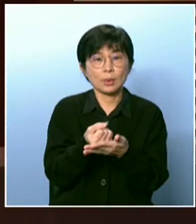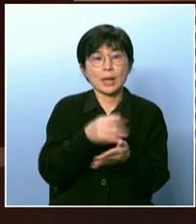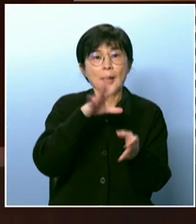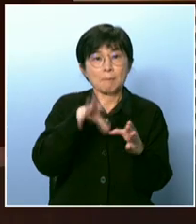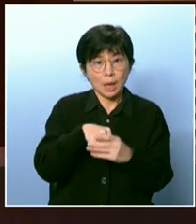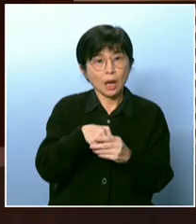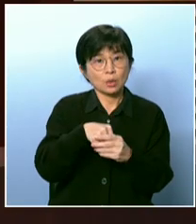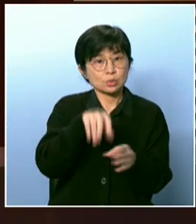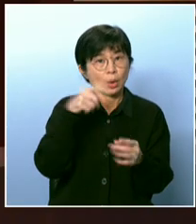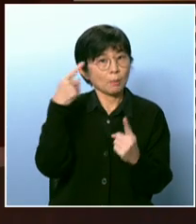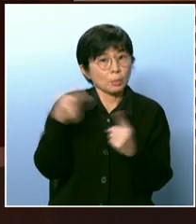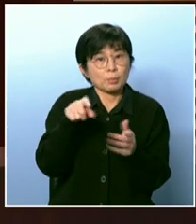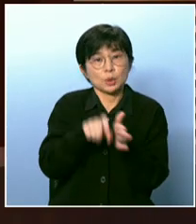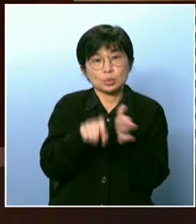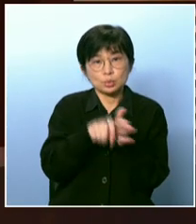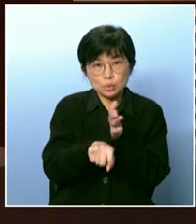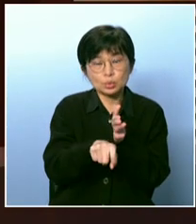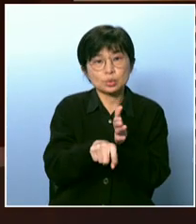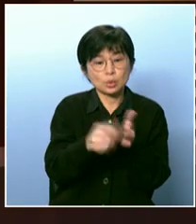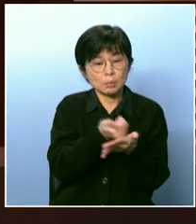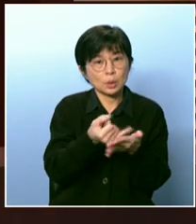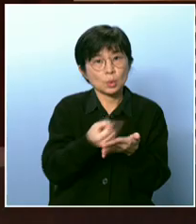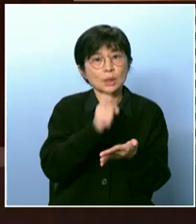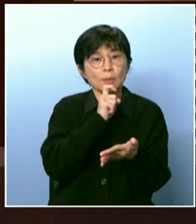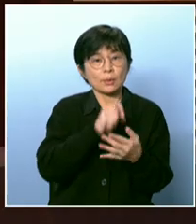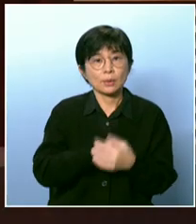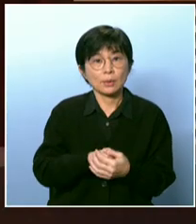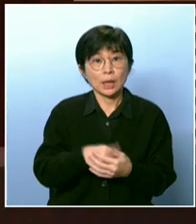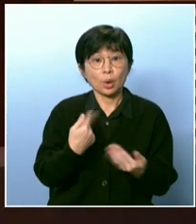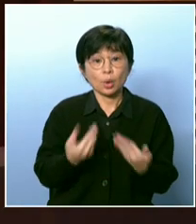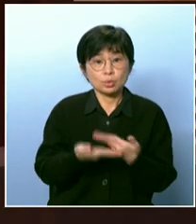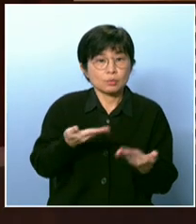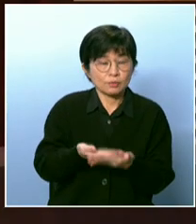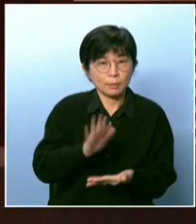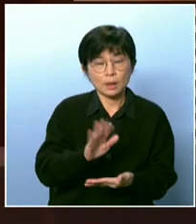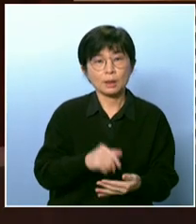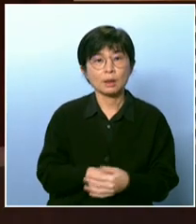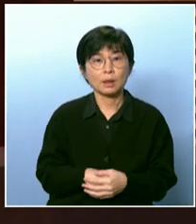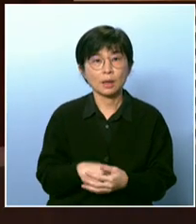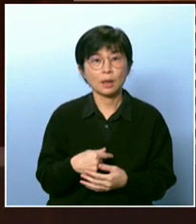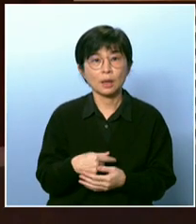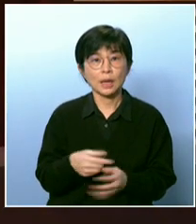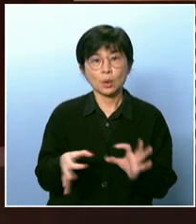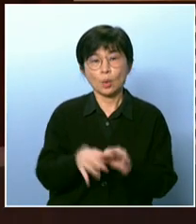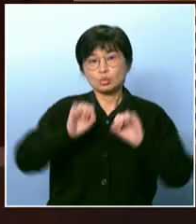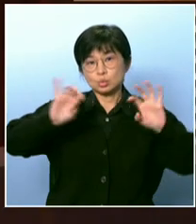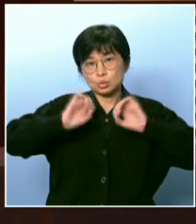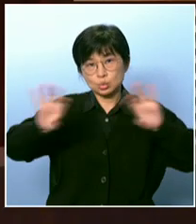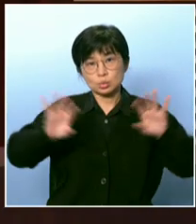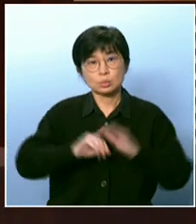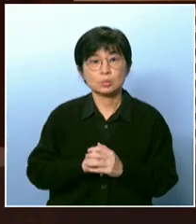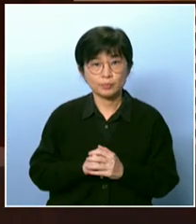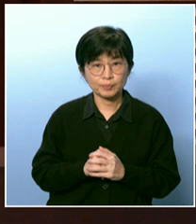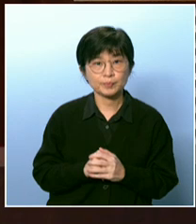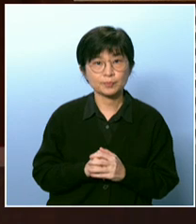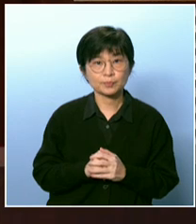universities to conduct studies, and the studies covered the use of targeted savings.